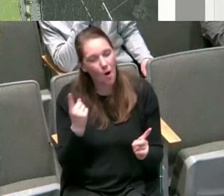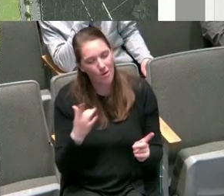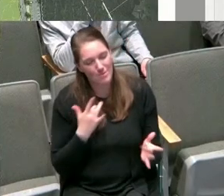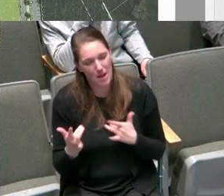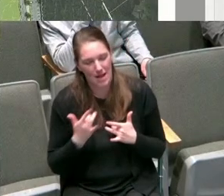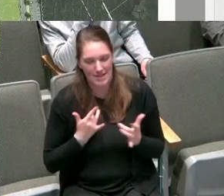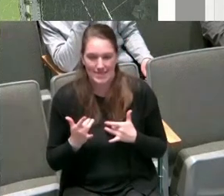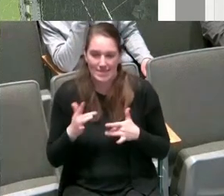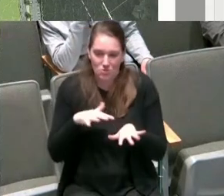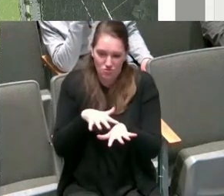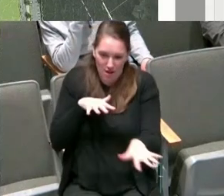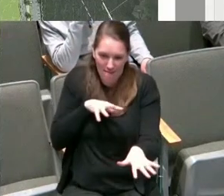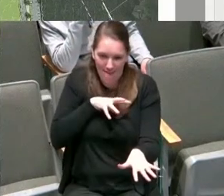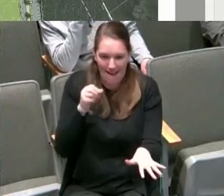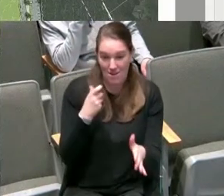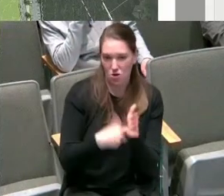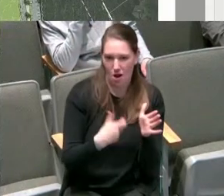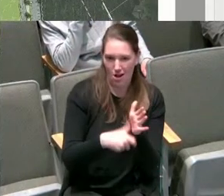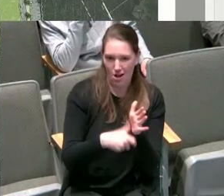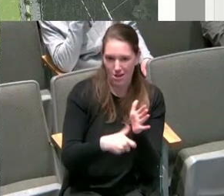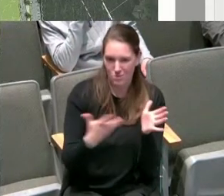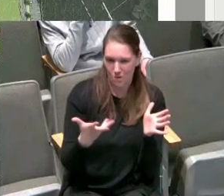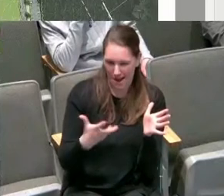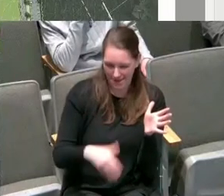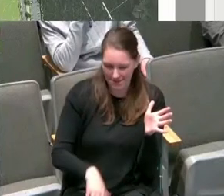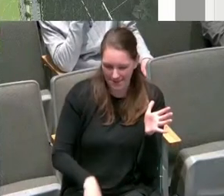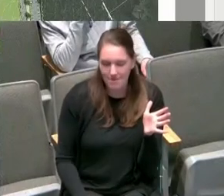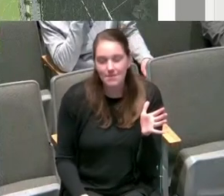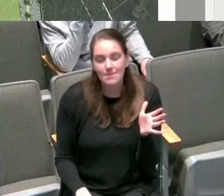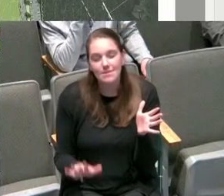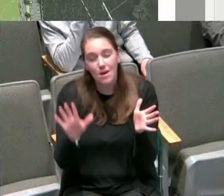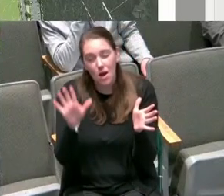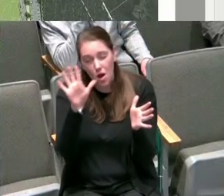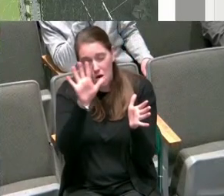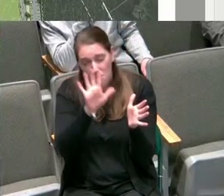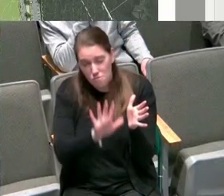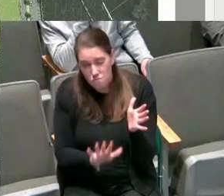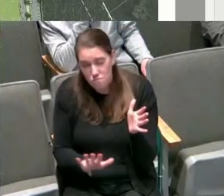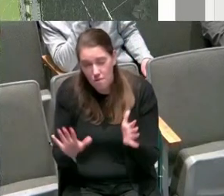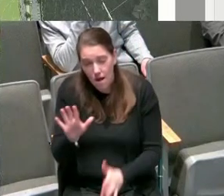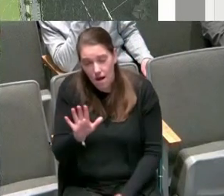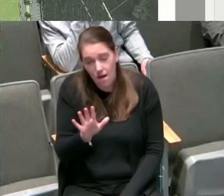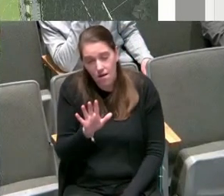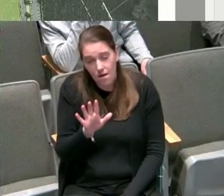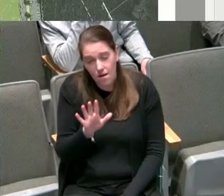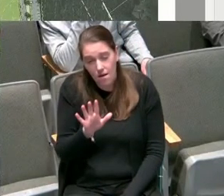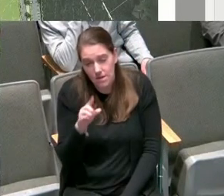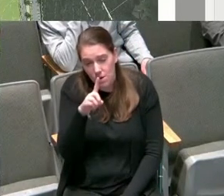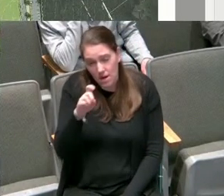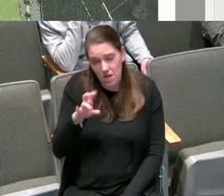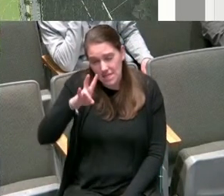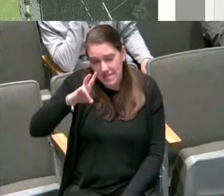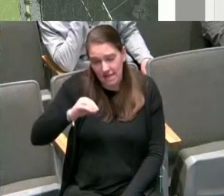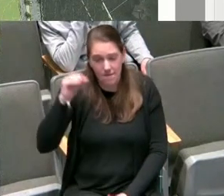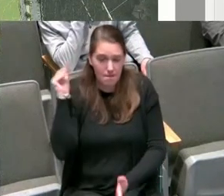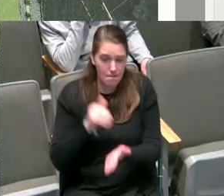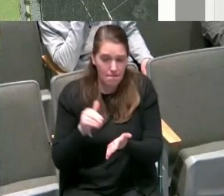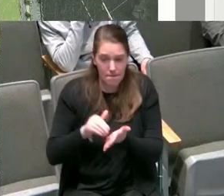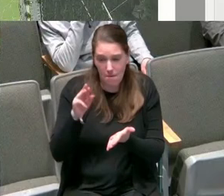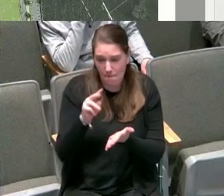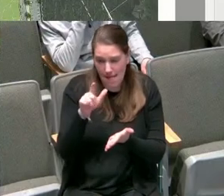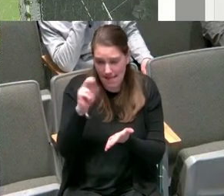asks are estimating somewhere between 160 and 170 million dollars all in for this